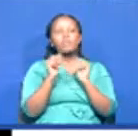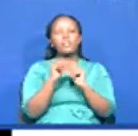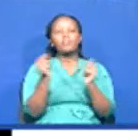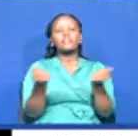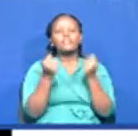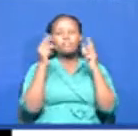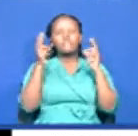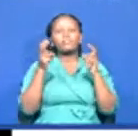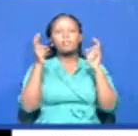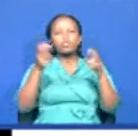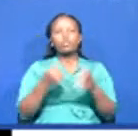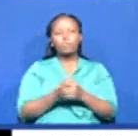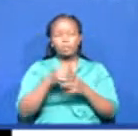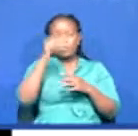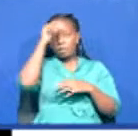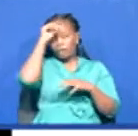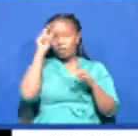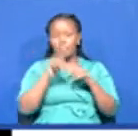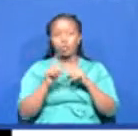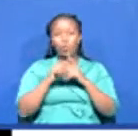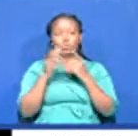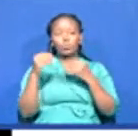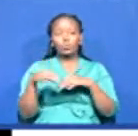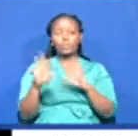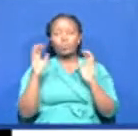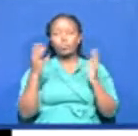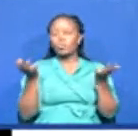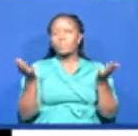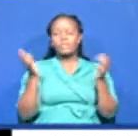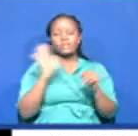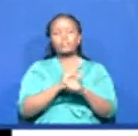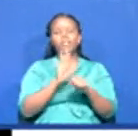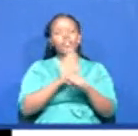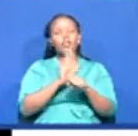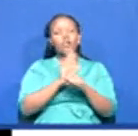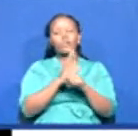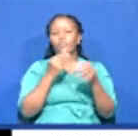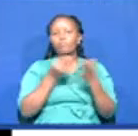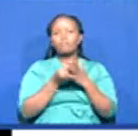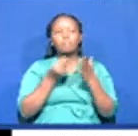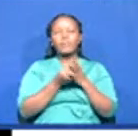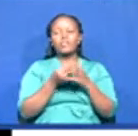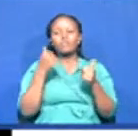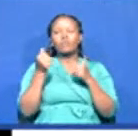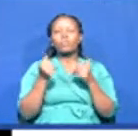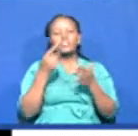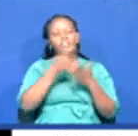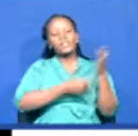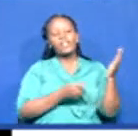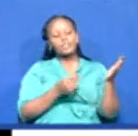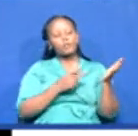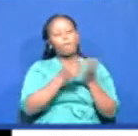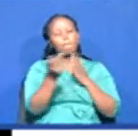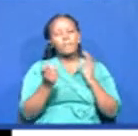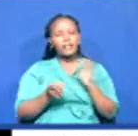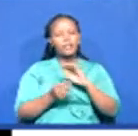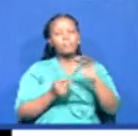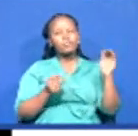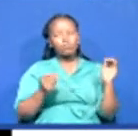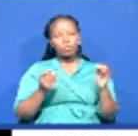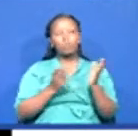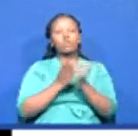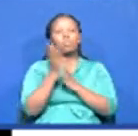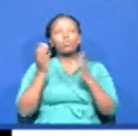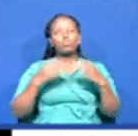itself also loses out on large amounts of unpaid taxes and incur large costs in enforcing